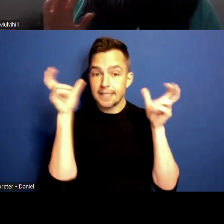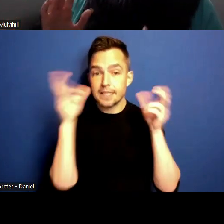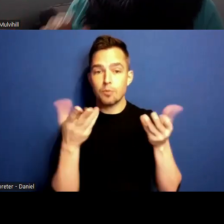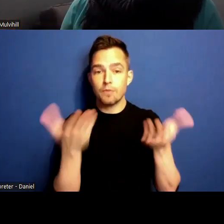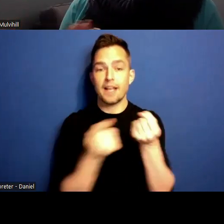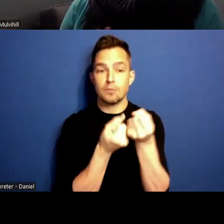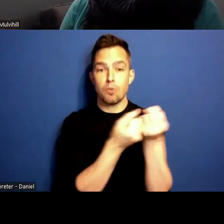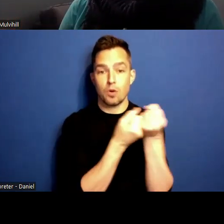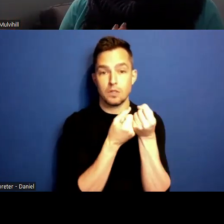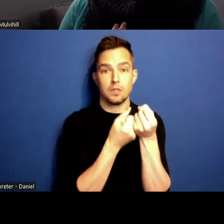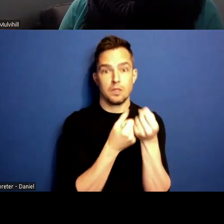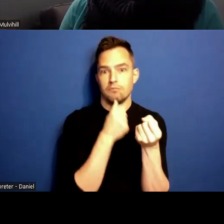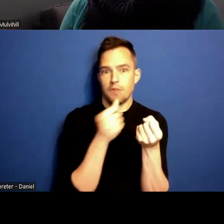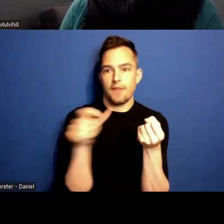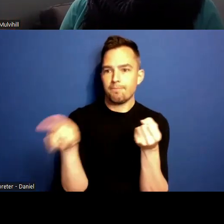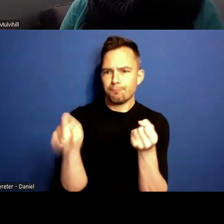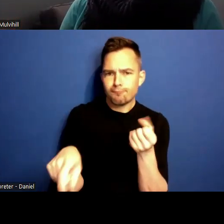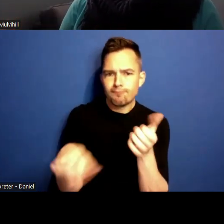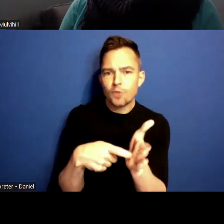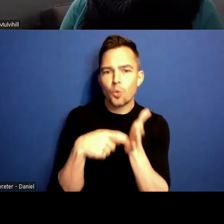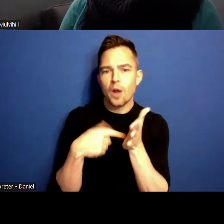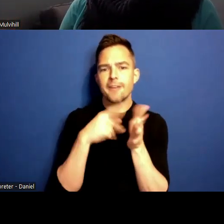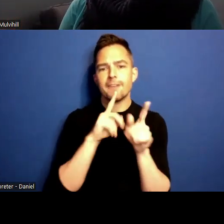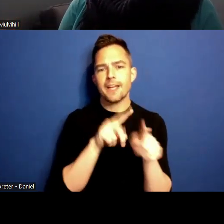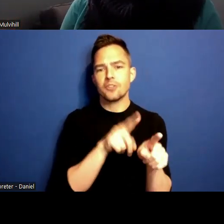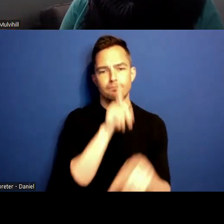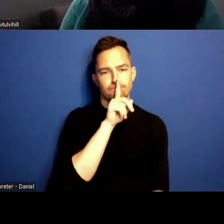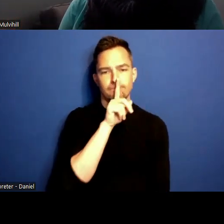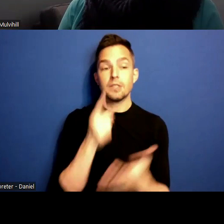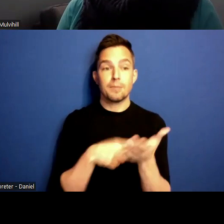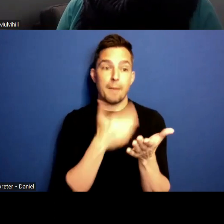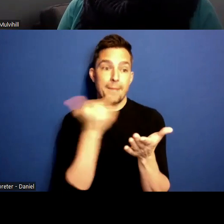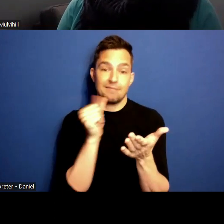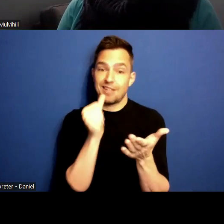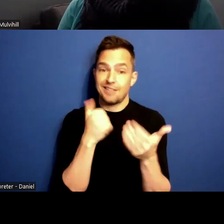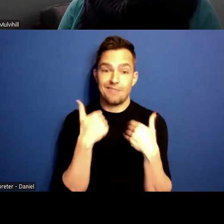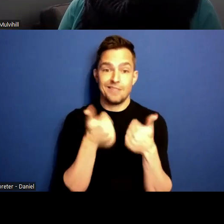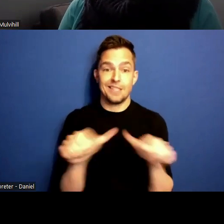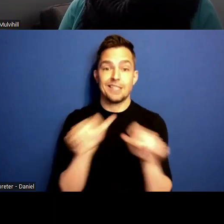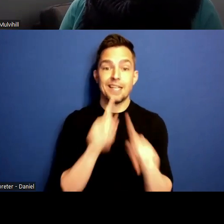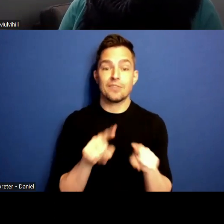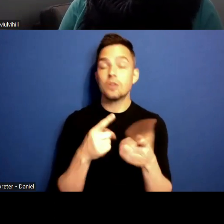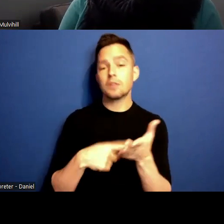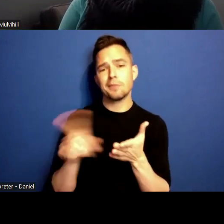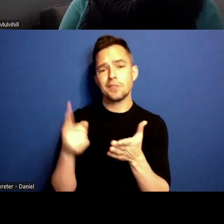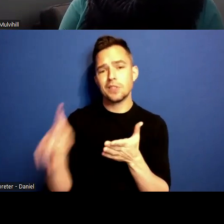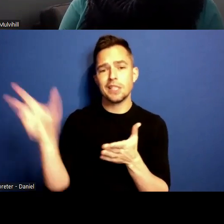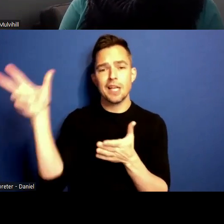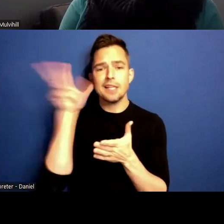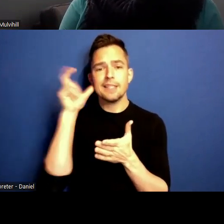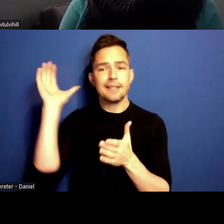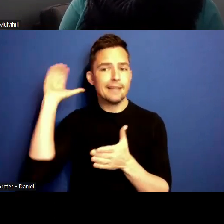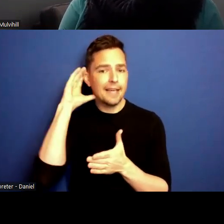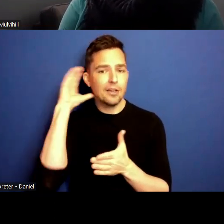support. Not that they have to have all the answers. And in fact, sometimes it's best not to. Sometimes you just need a listening ear and not